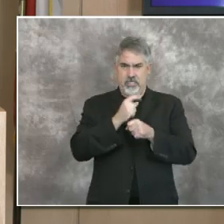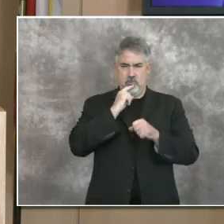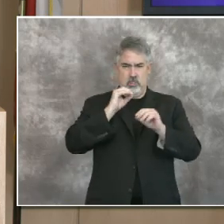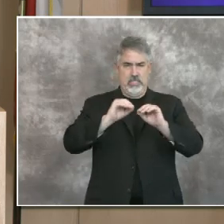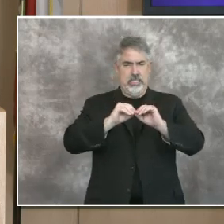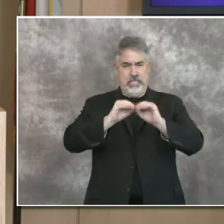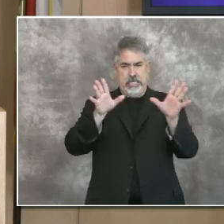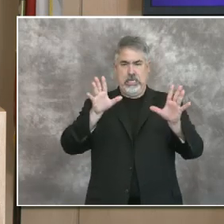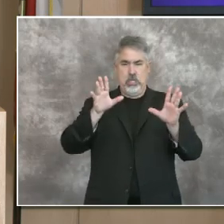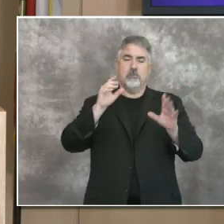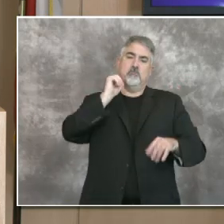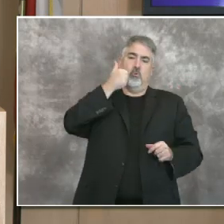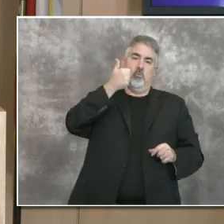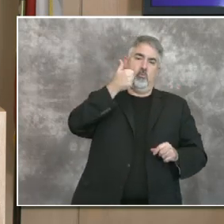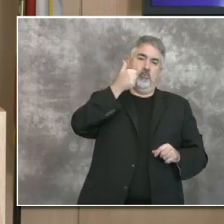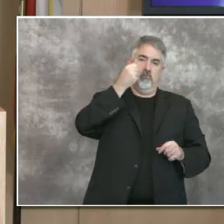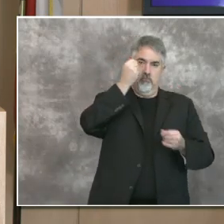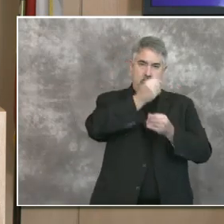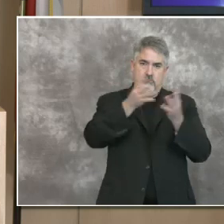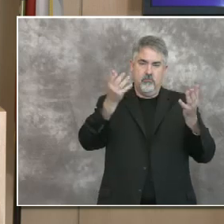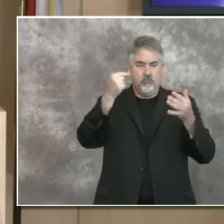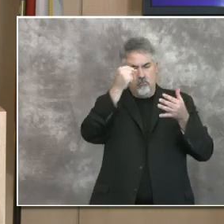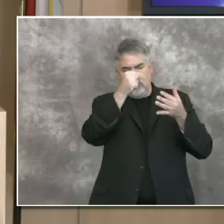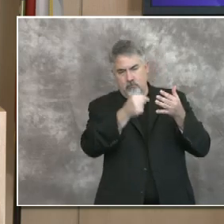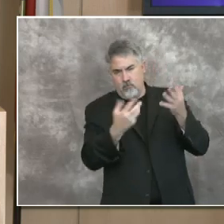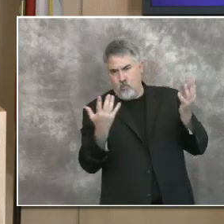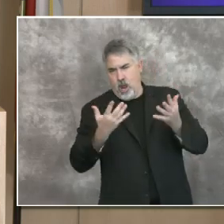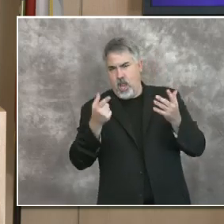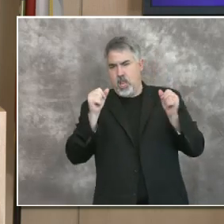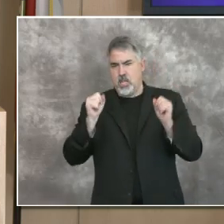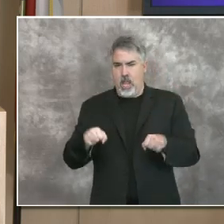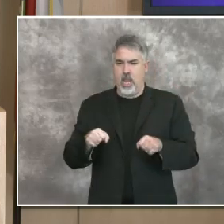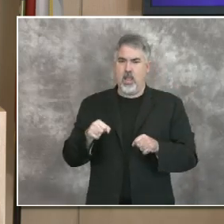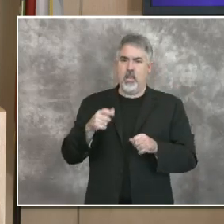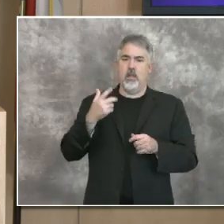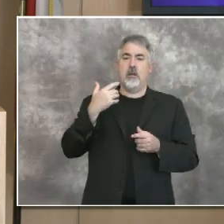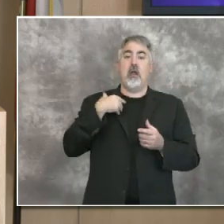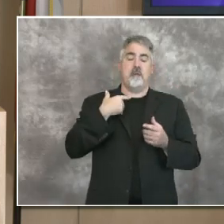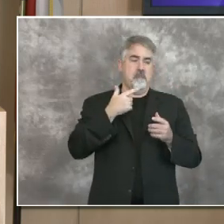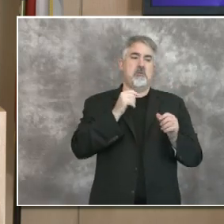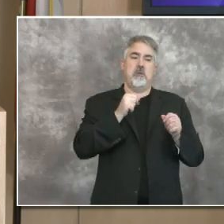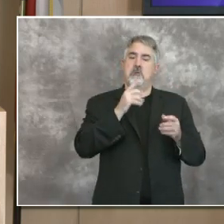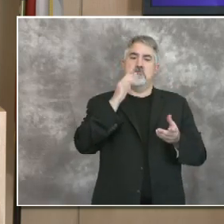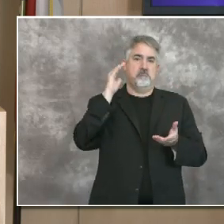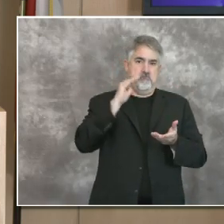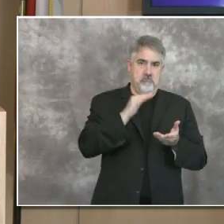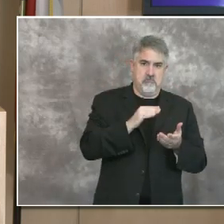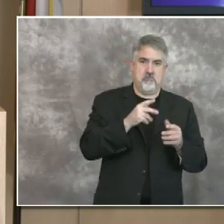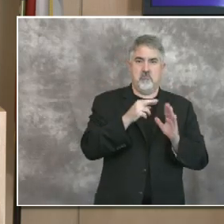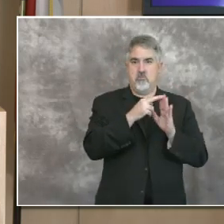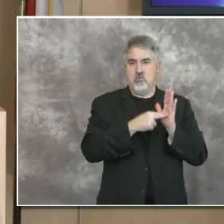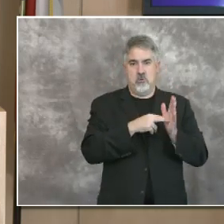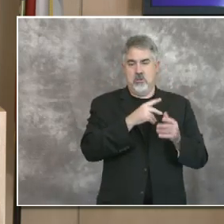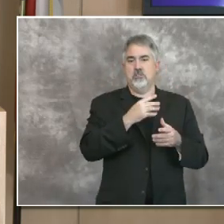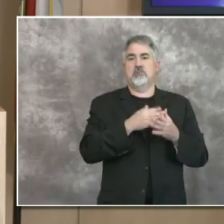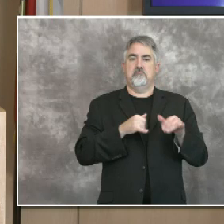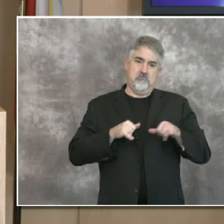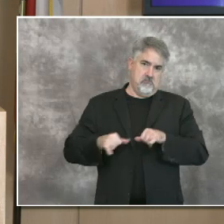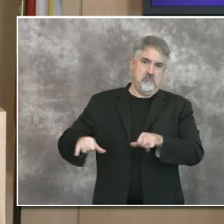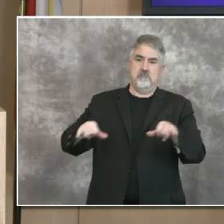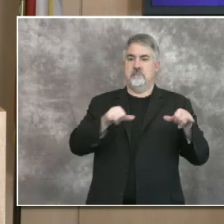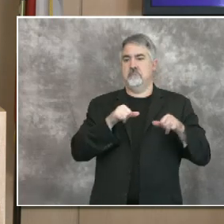where we can potentially issue an order to lift some of those restrictions so that there is consistency across jurisdictions as it relates to what type of activities you can